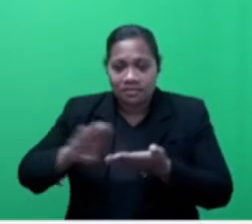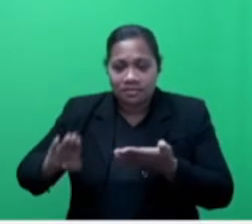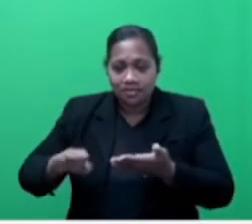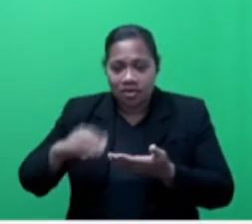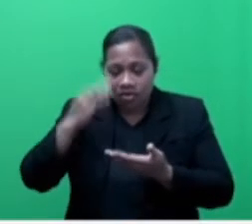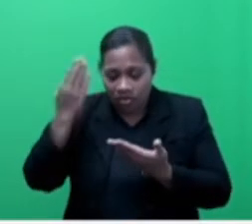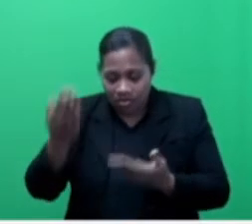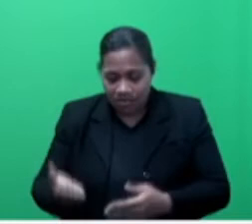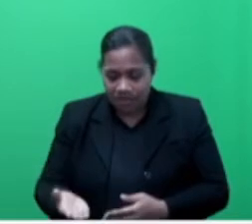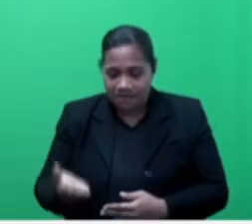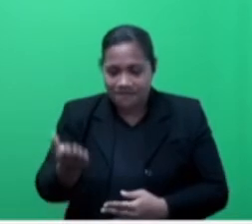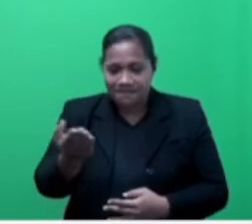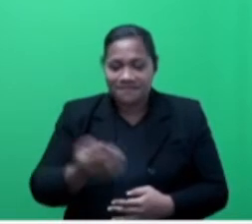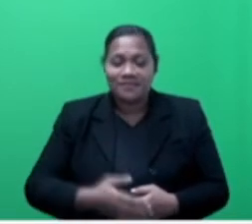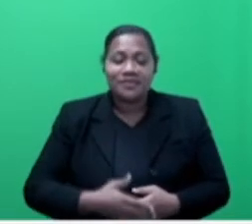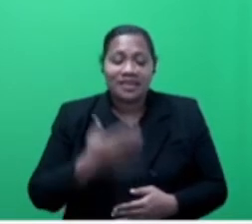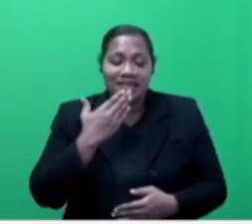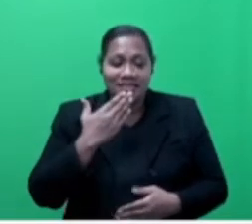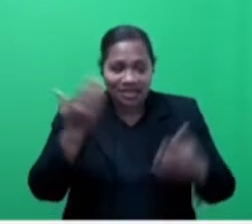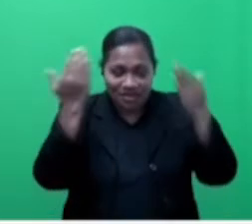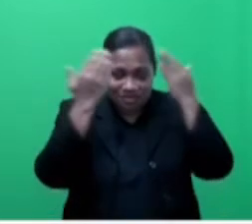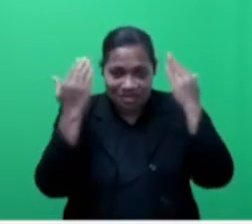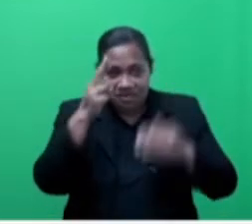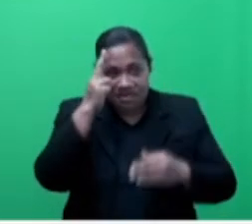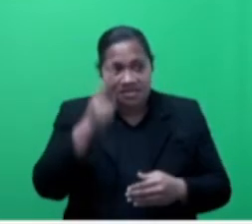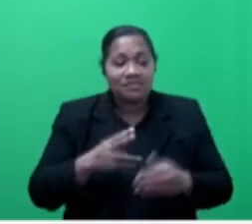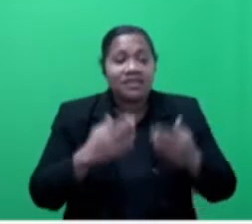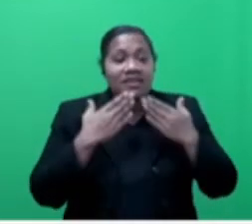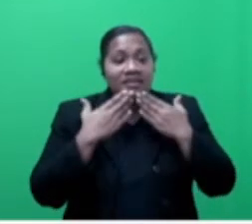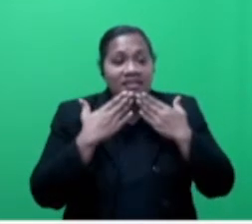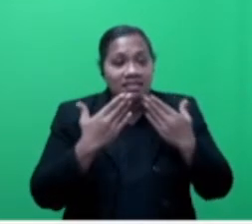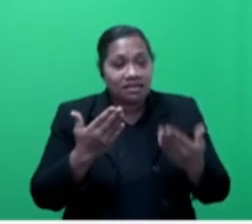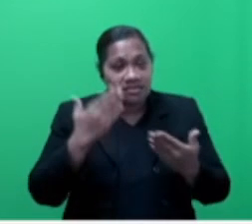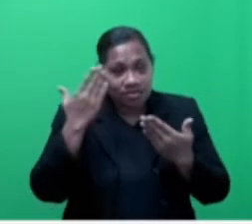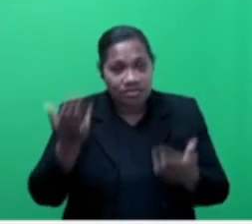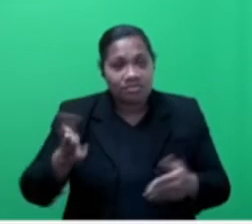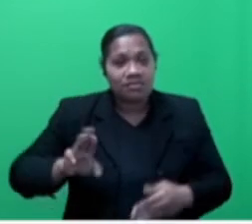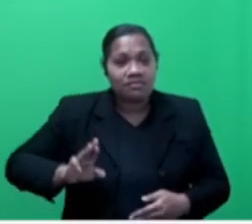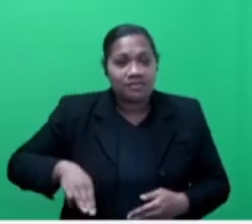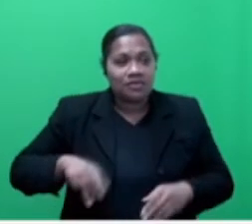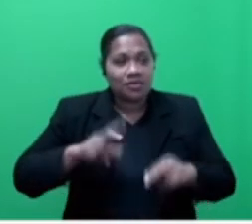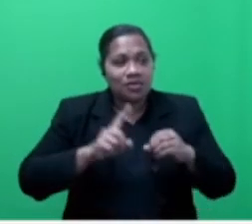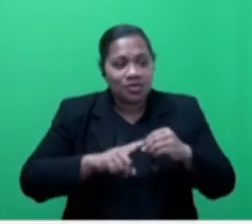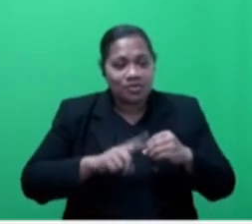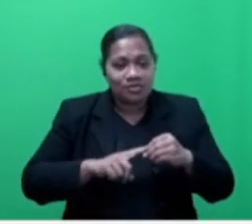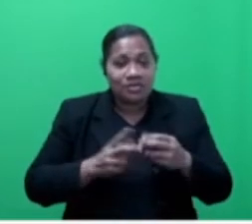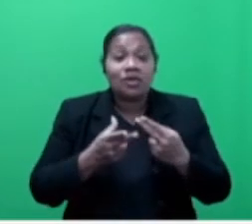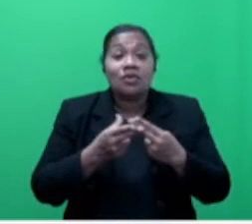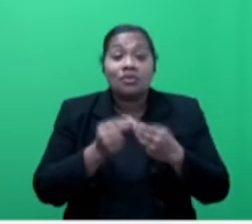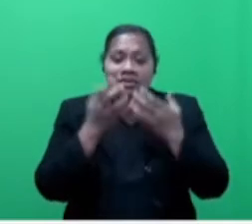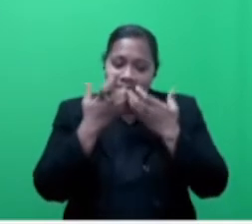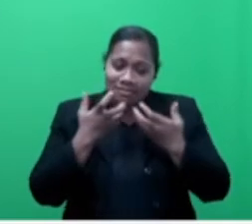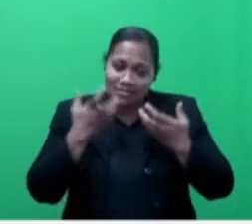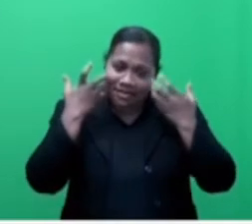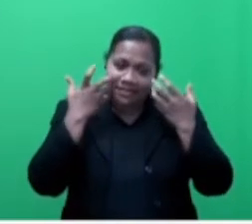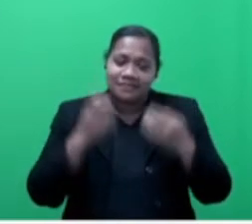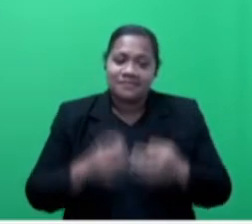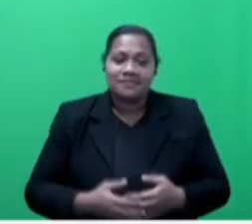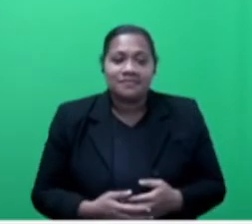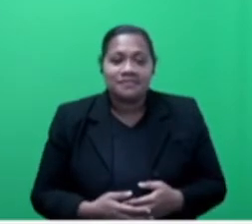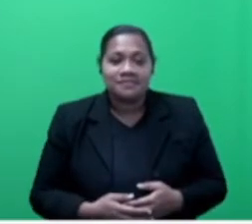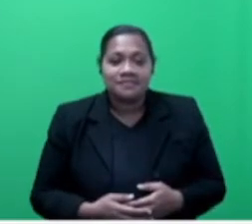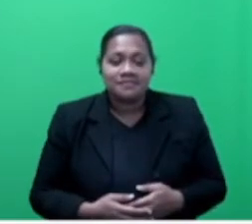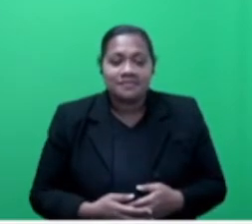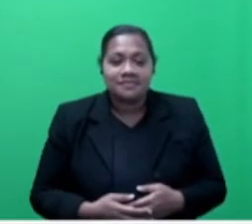have the floor. Thank you, Mr. Speaker, sir, and I thank the Honourable Member for the question, with a smile, of course. Mr. Speaker, sir,